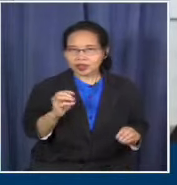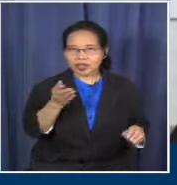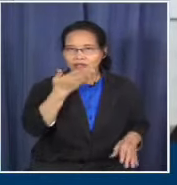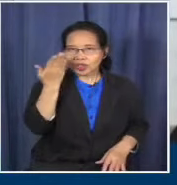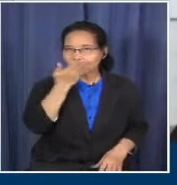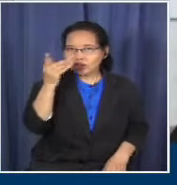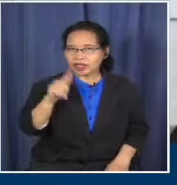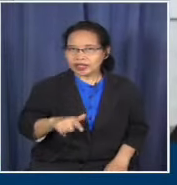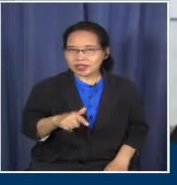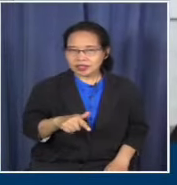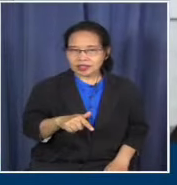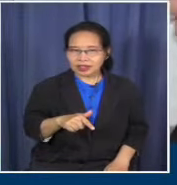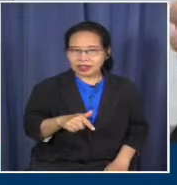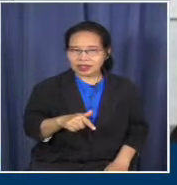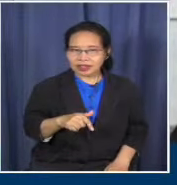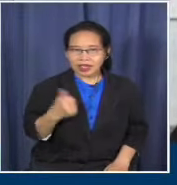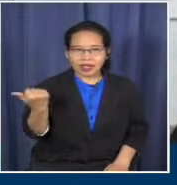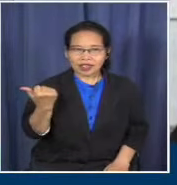Because it has no taste.